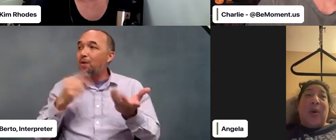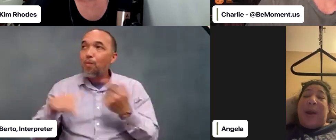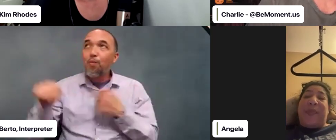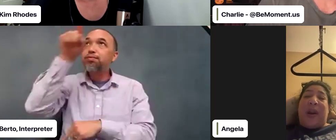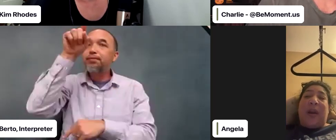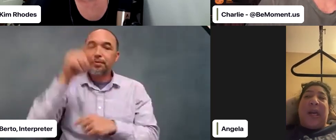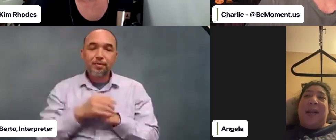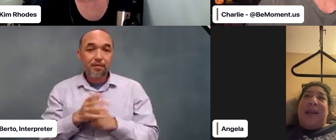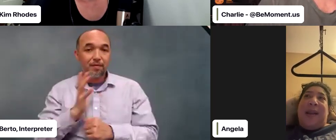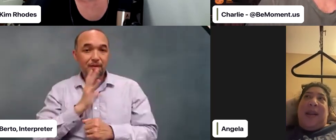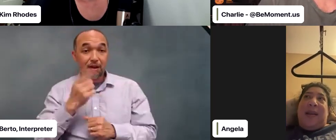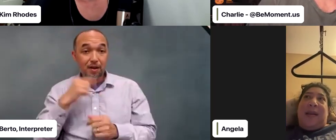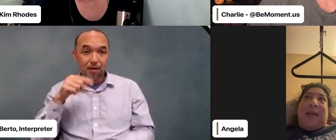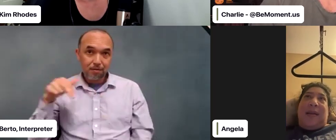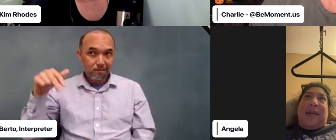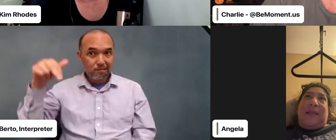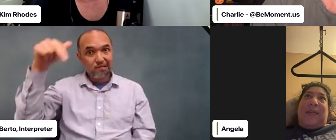I go up there